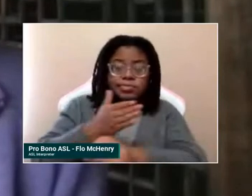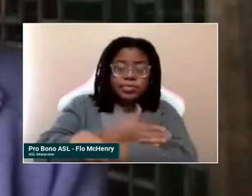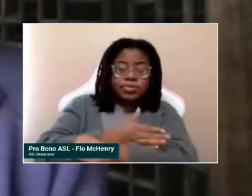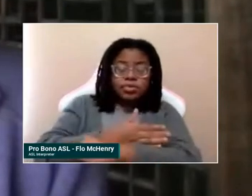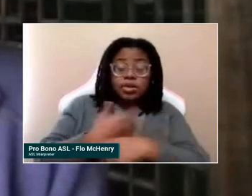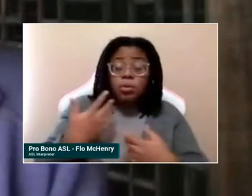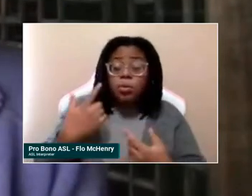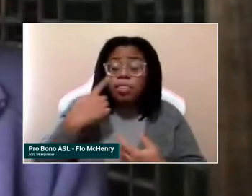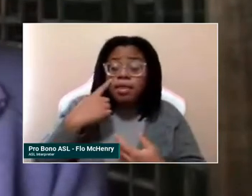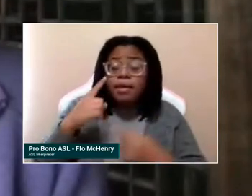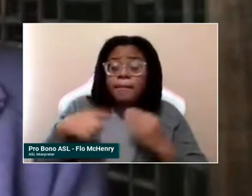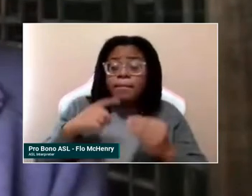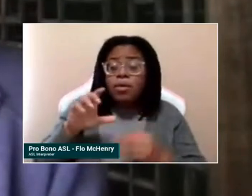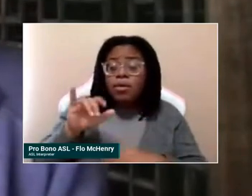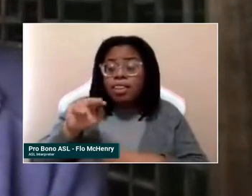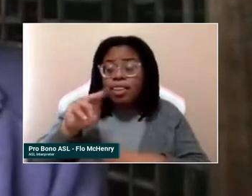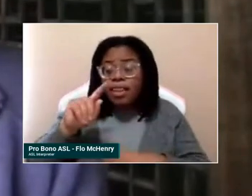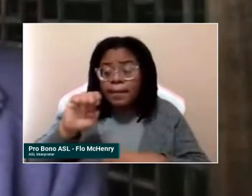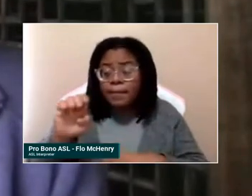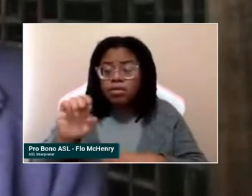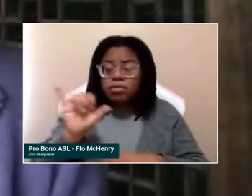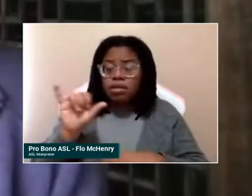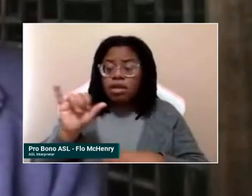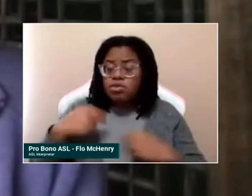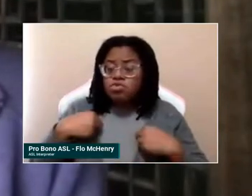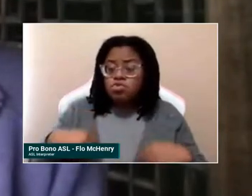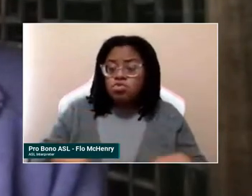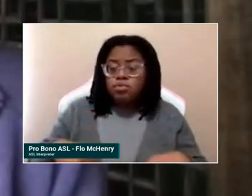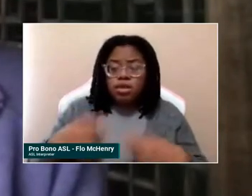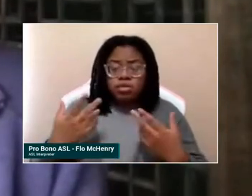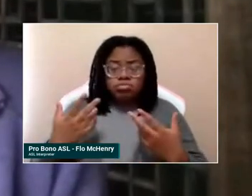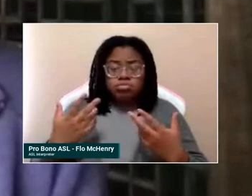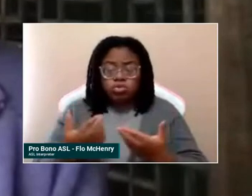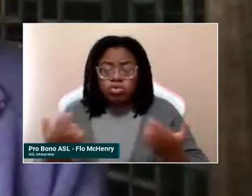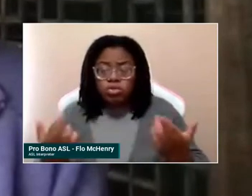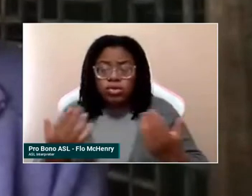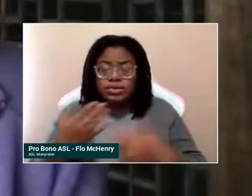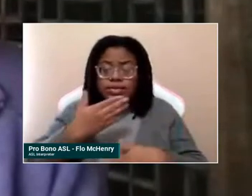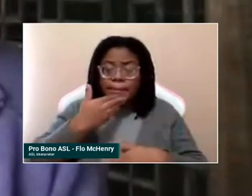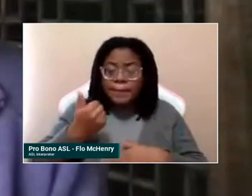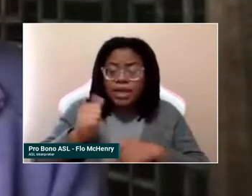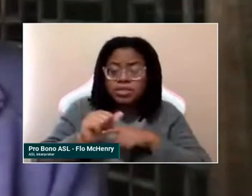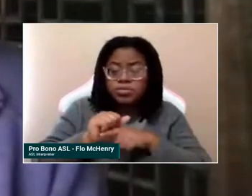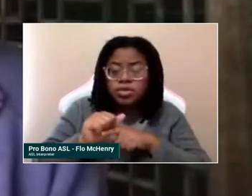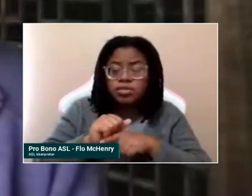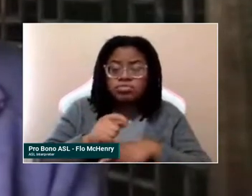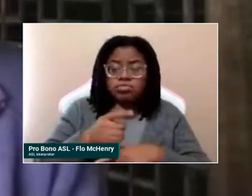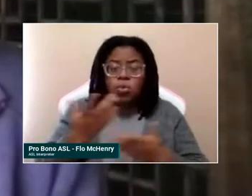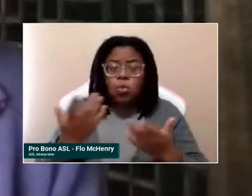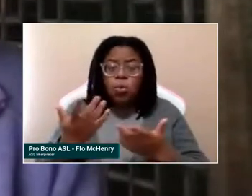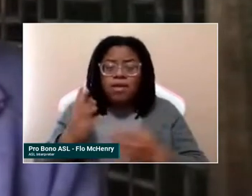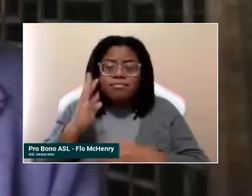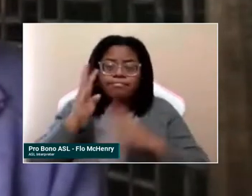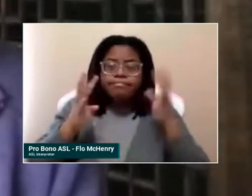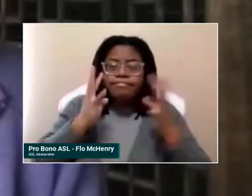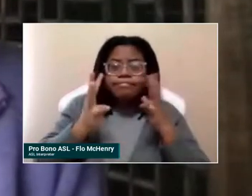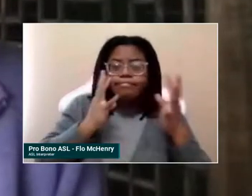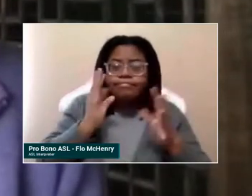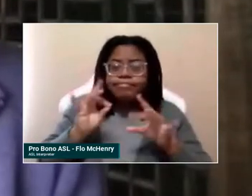climate in terms of how we deploy our human resources? Are there some best practices? What innovative approaches are people